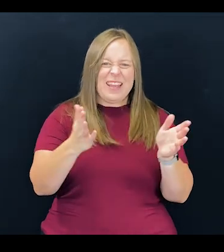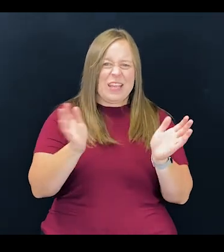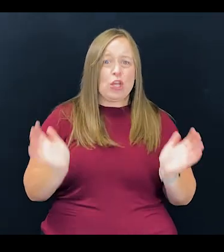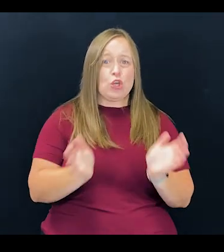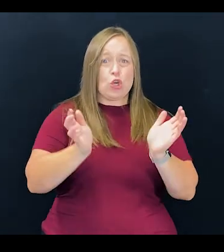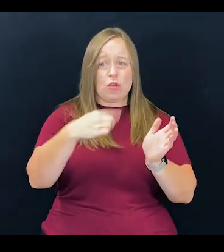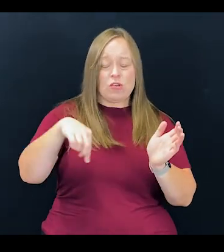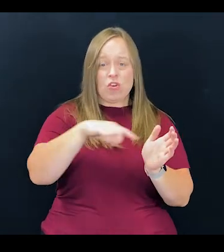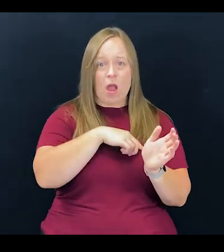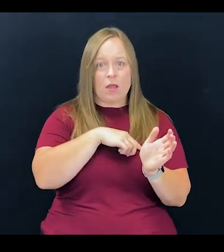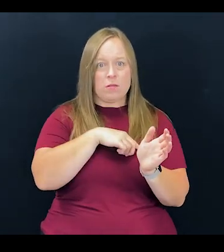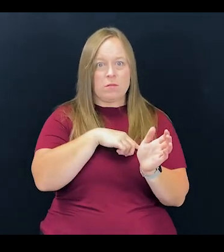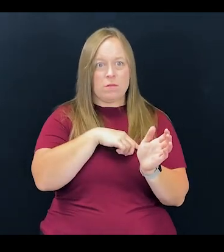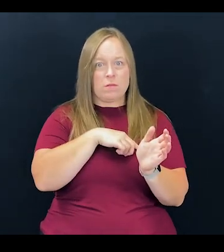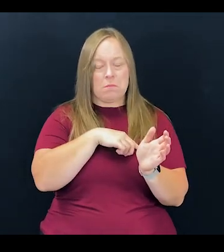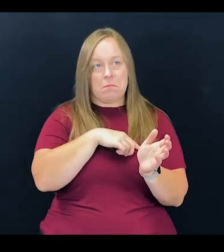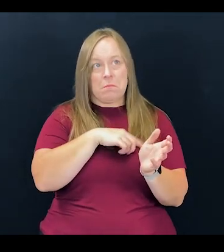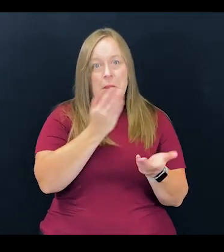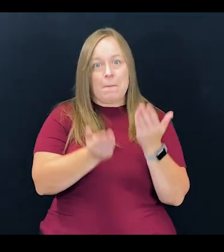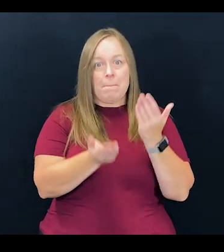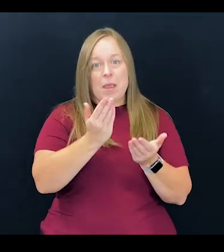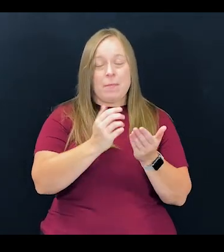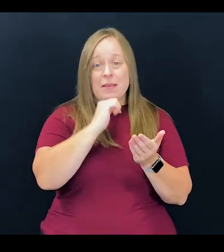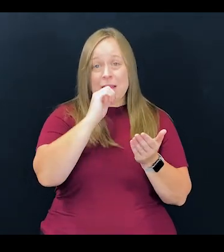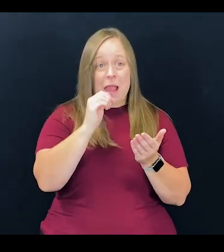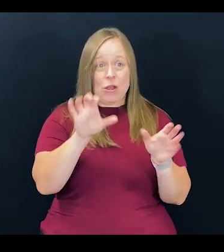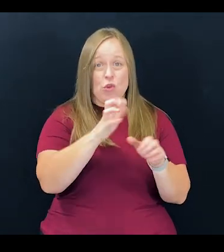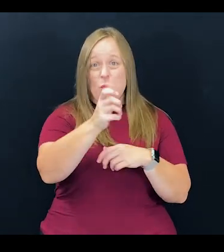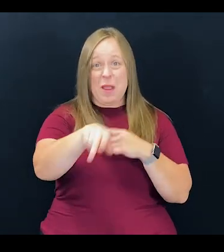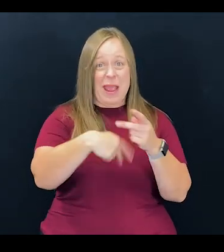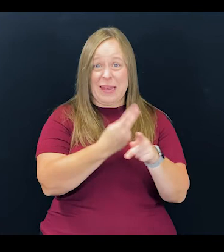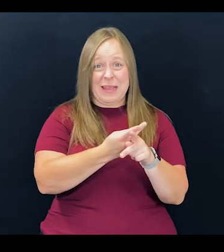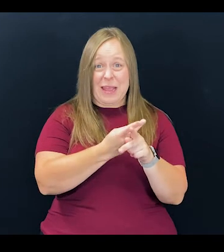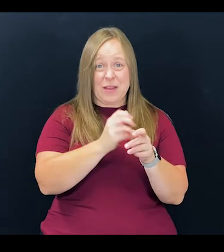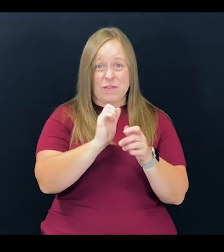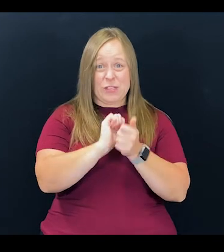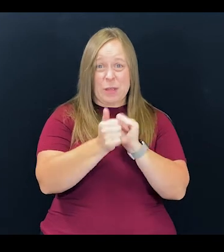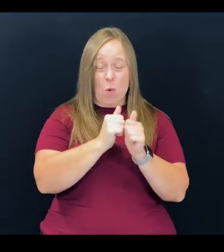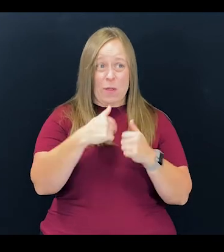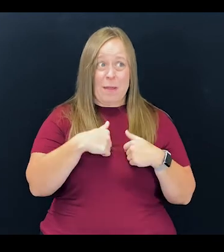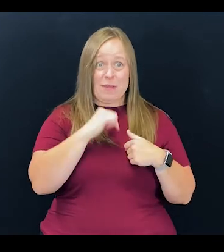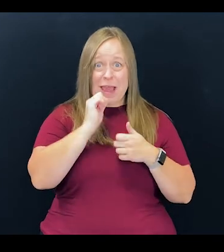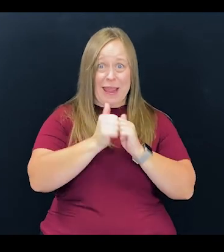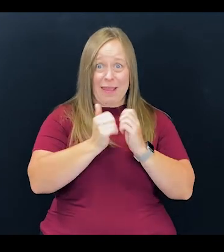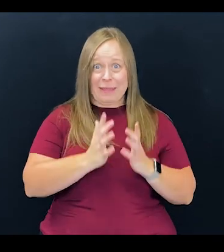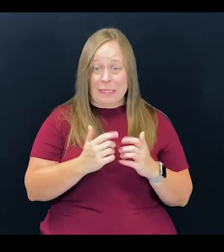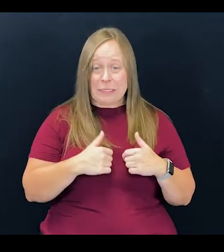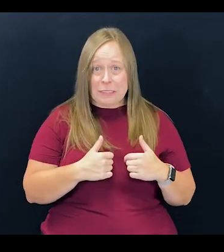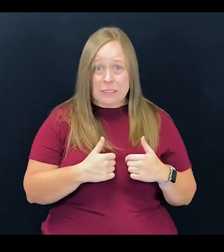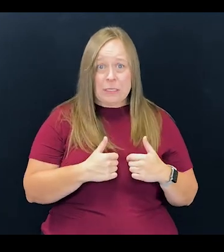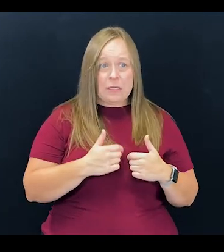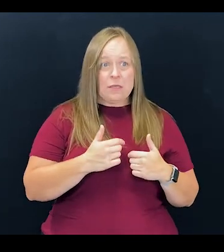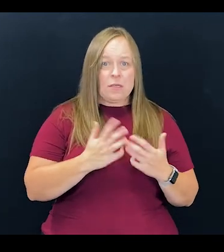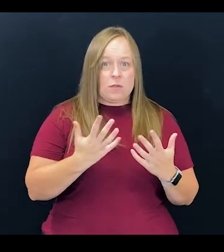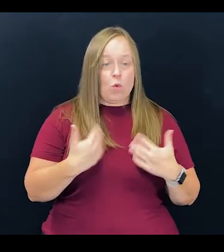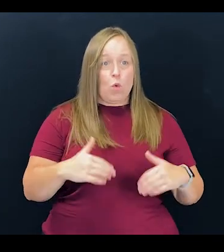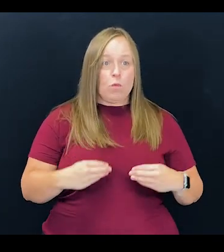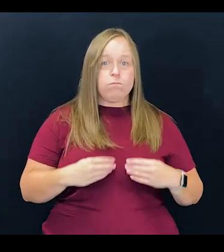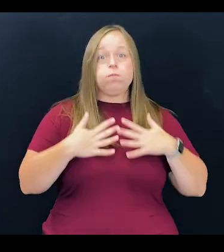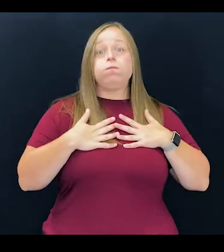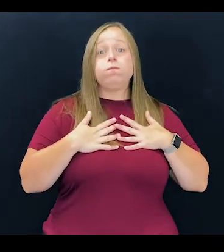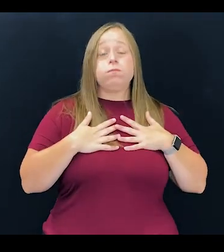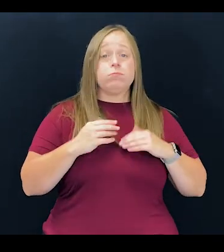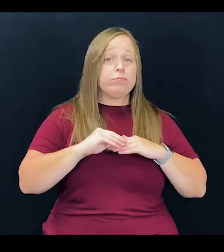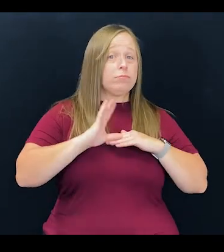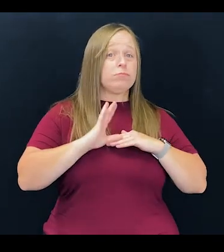like that encourage the rest of us who perhaps don't practice any particular sport or don't consider ourselves athletes. It does